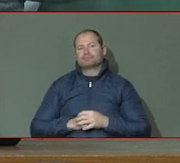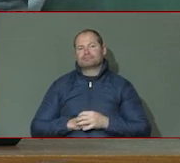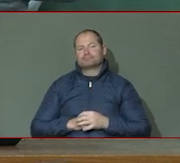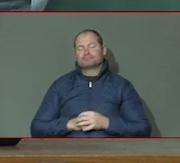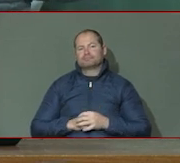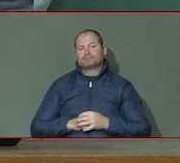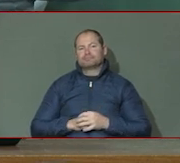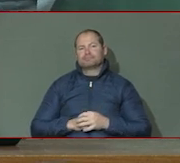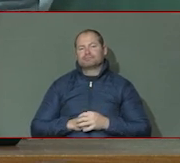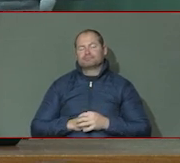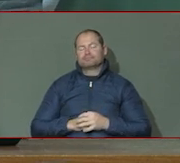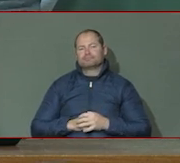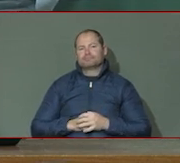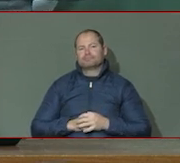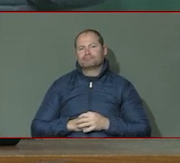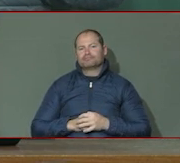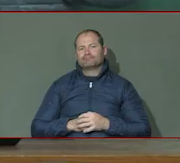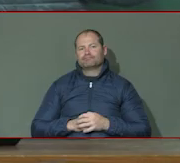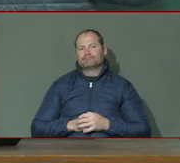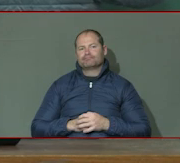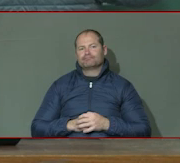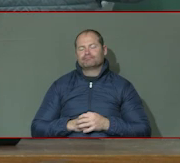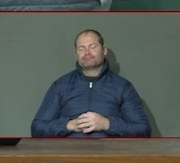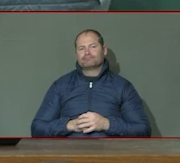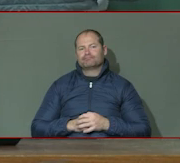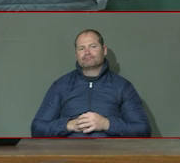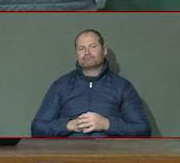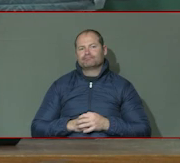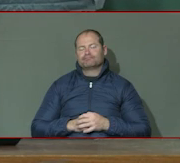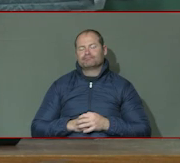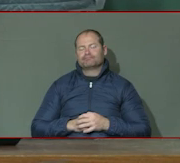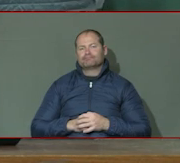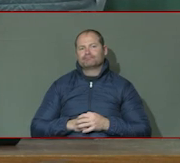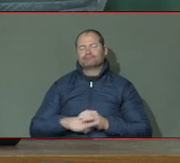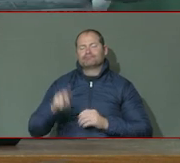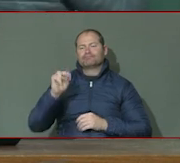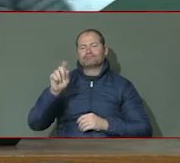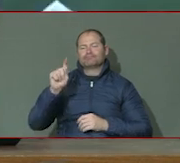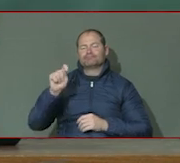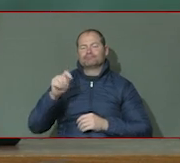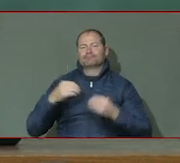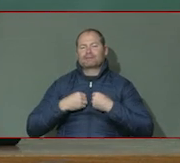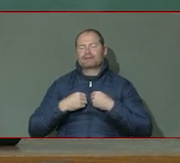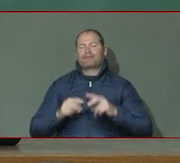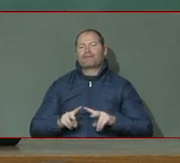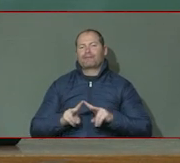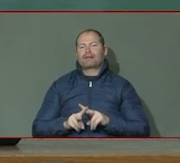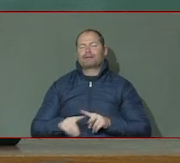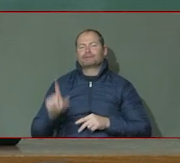the net asset value of 780 cents. What does that